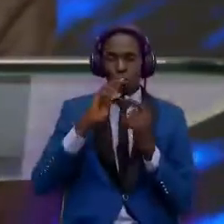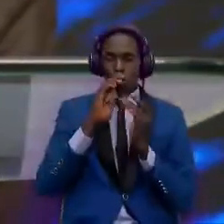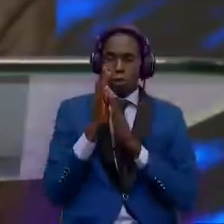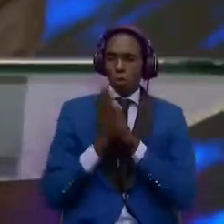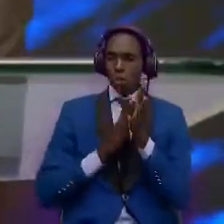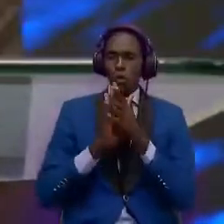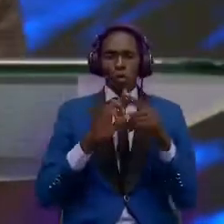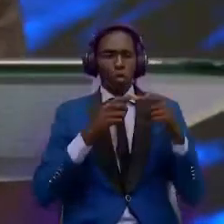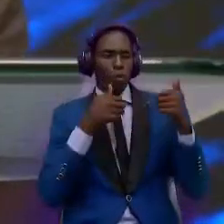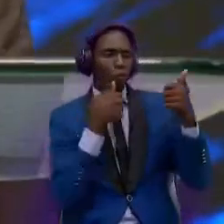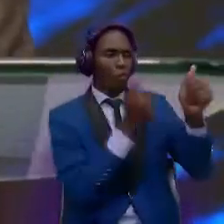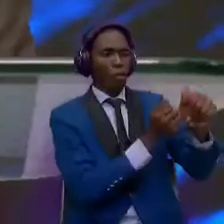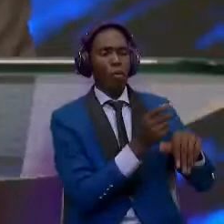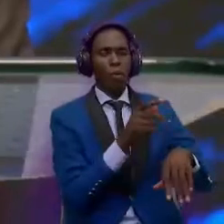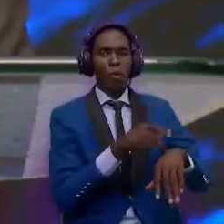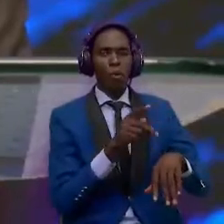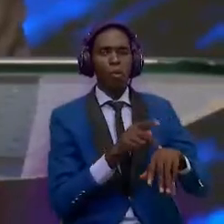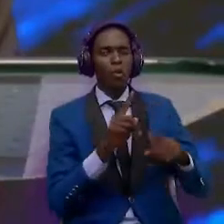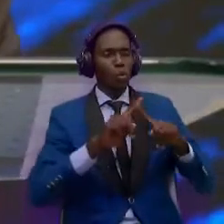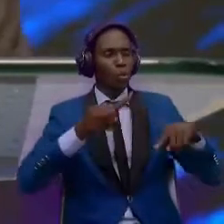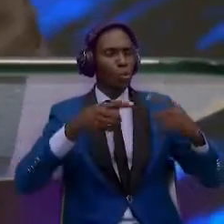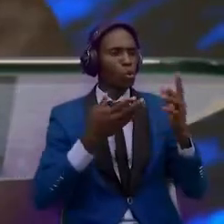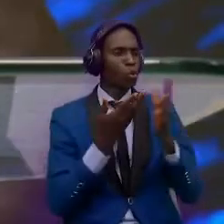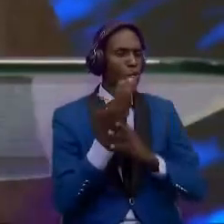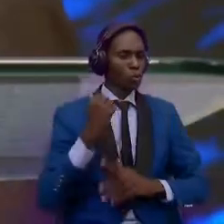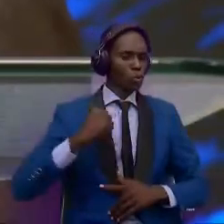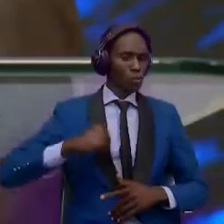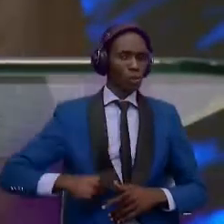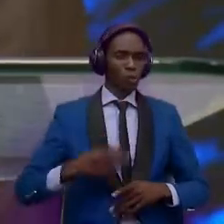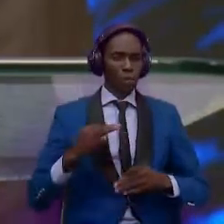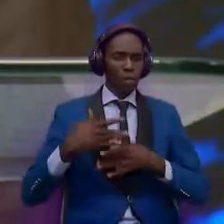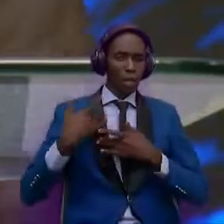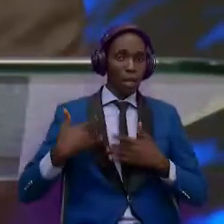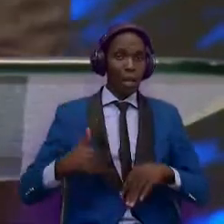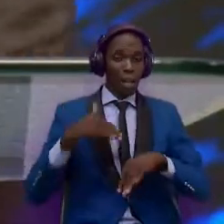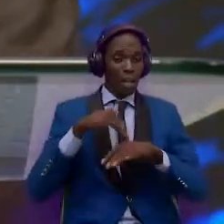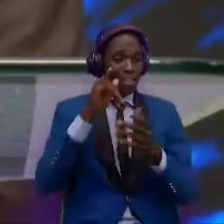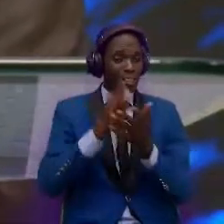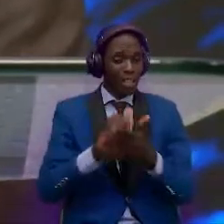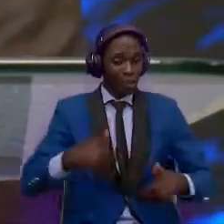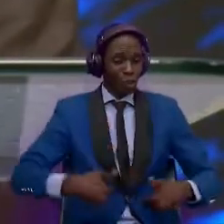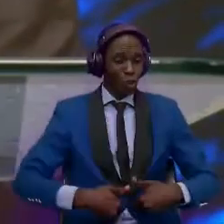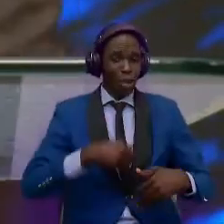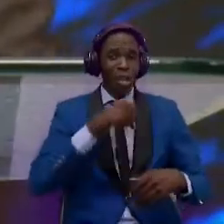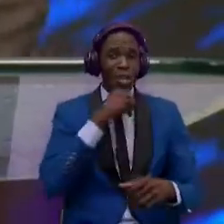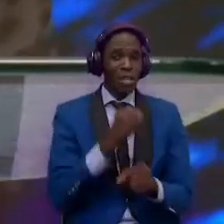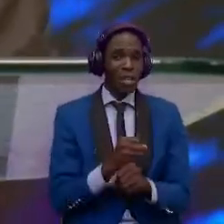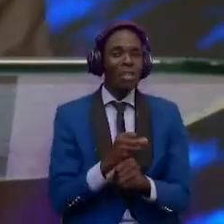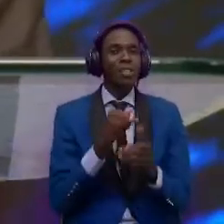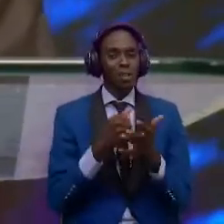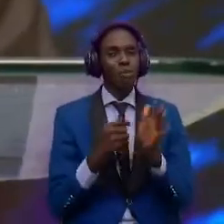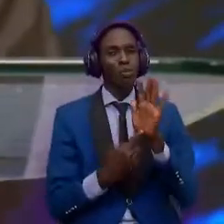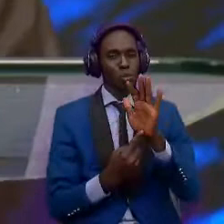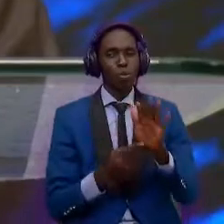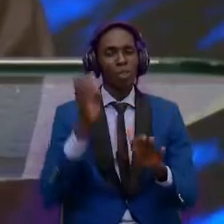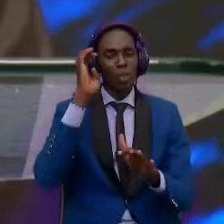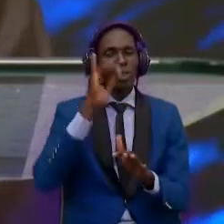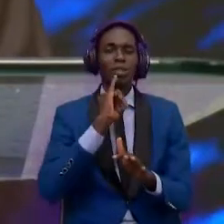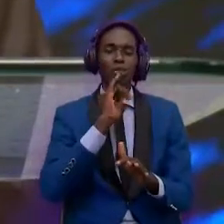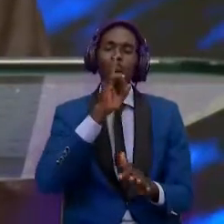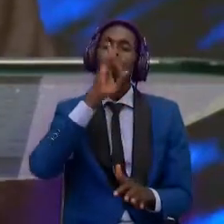the apostle and to go through circumcision at that age, you know that he was really committed. He